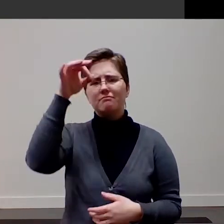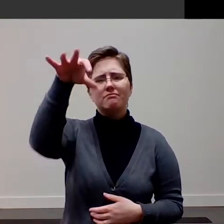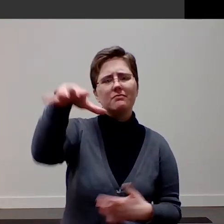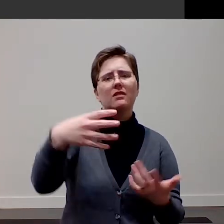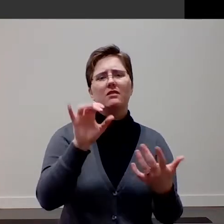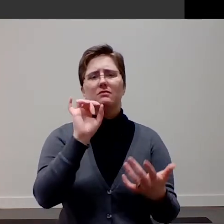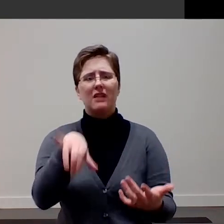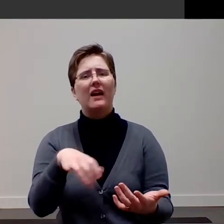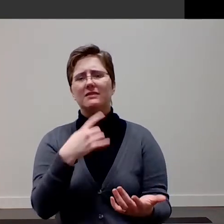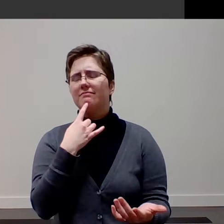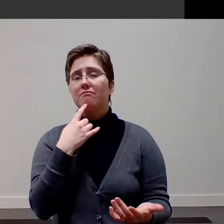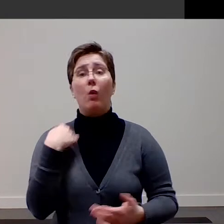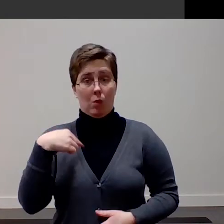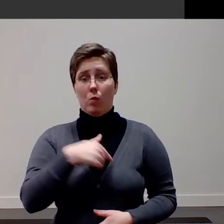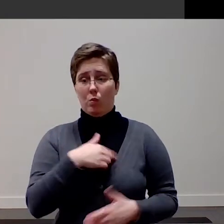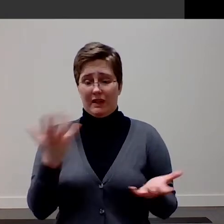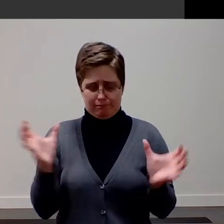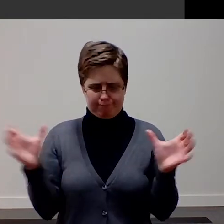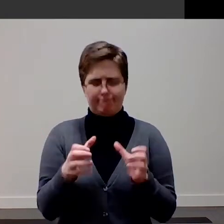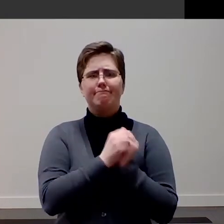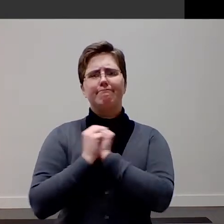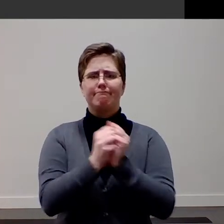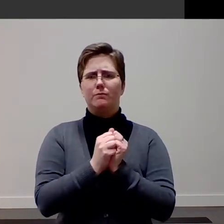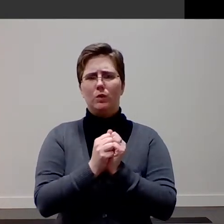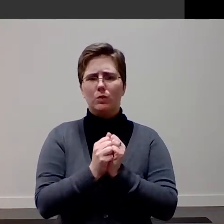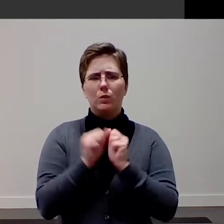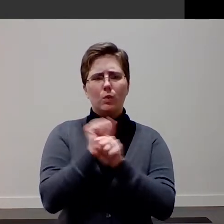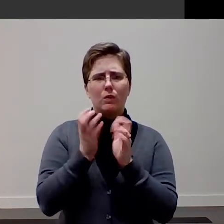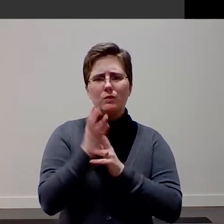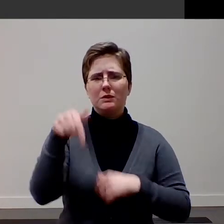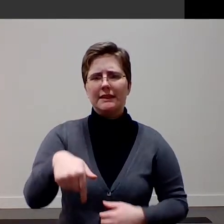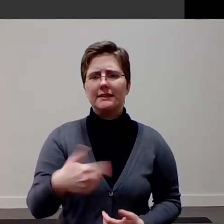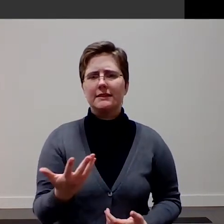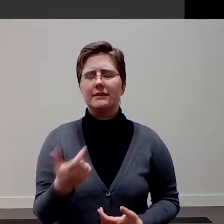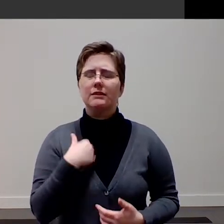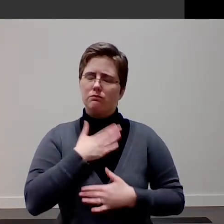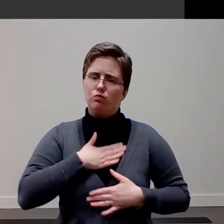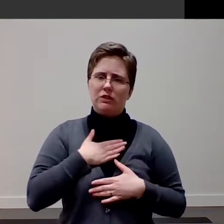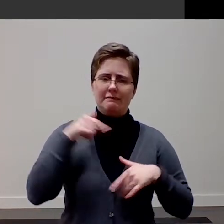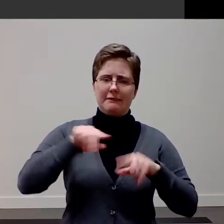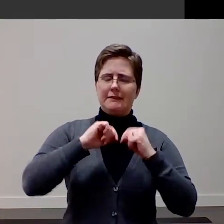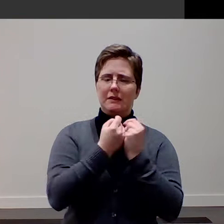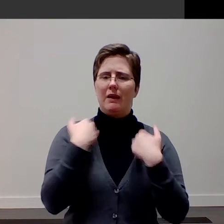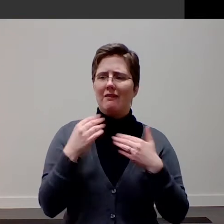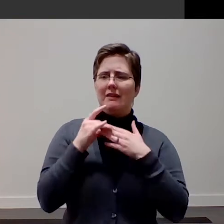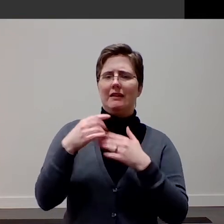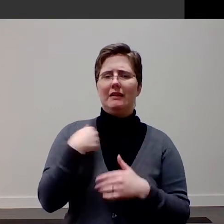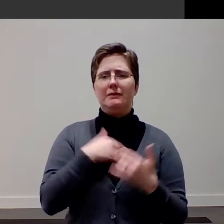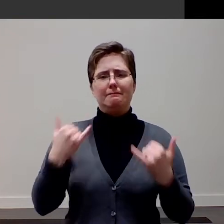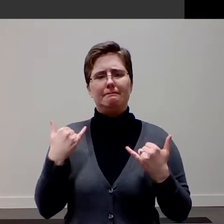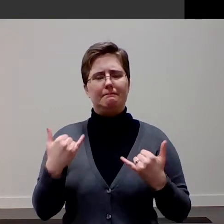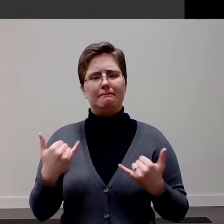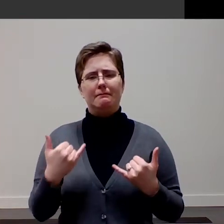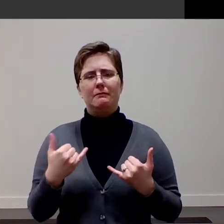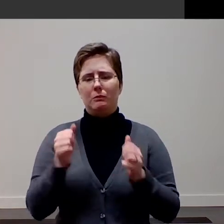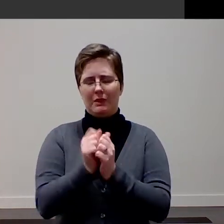to say we are in this together, and I am grateful for the team that we have leading us at this moment